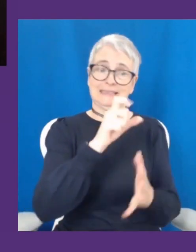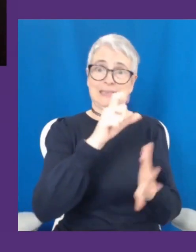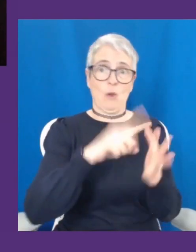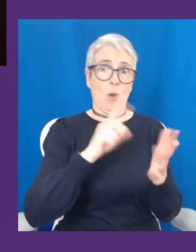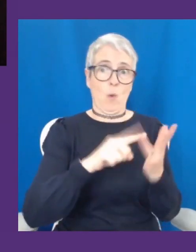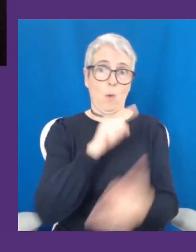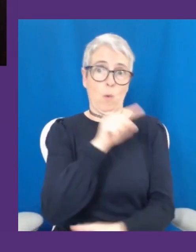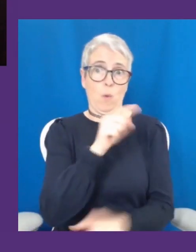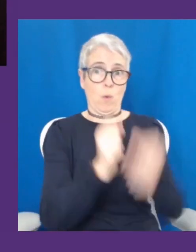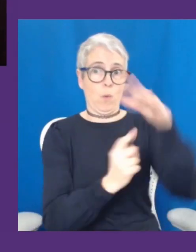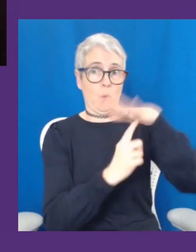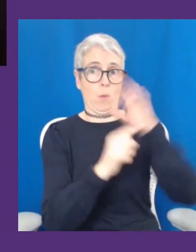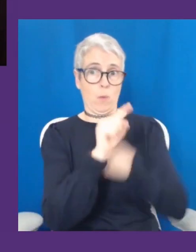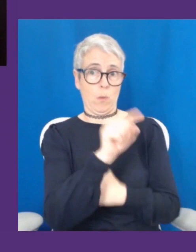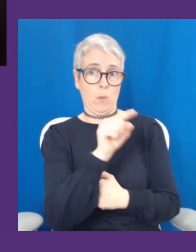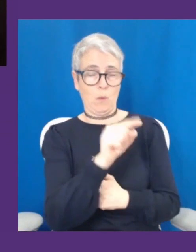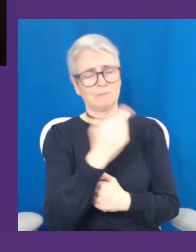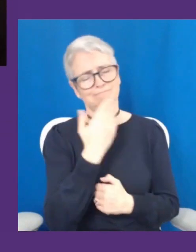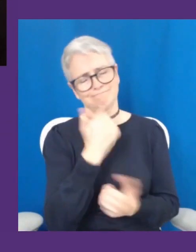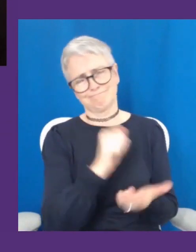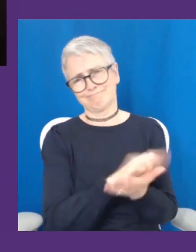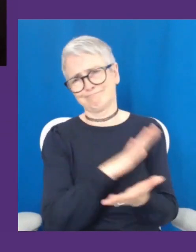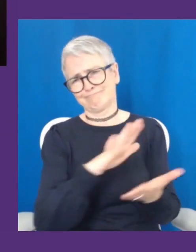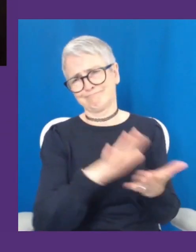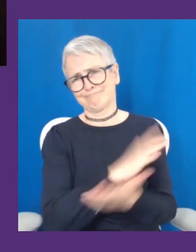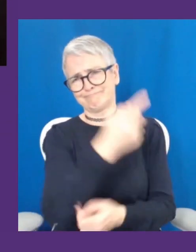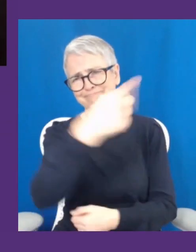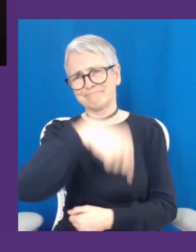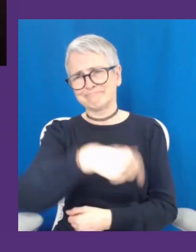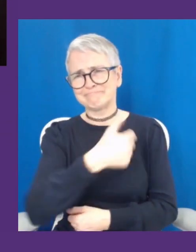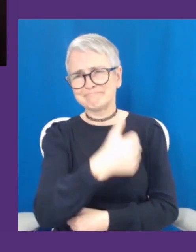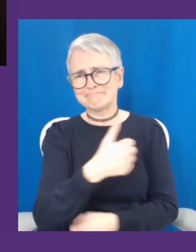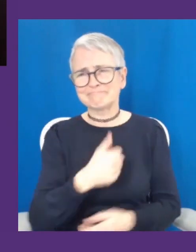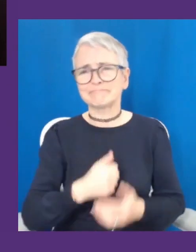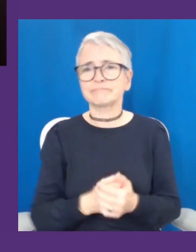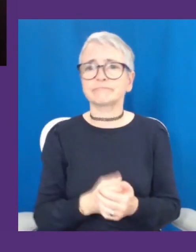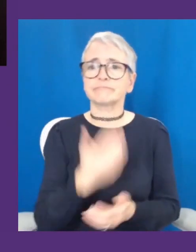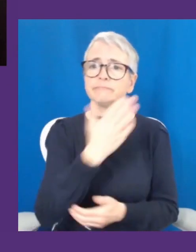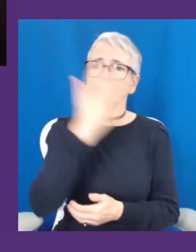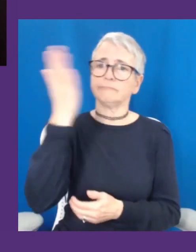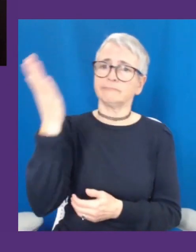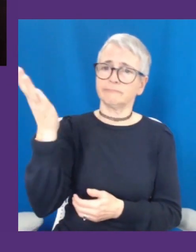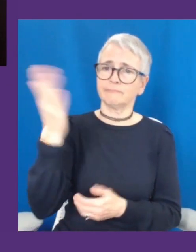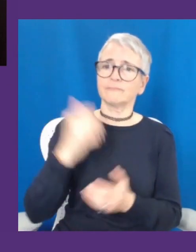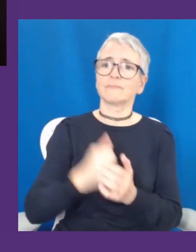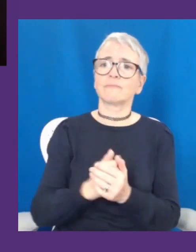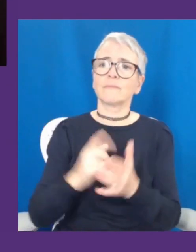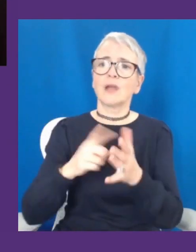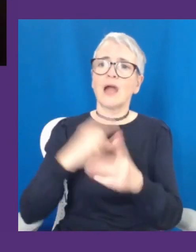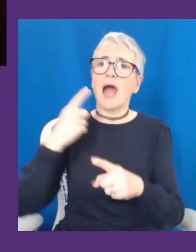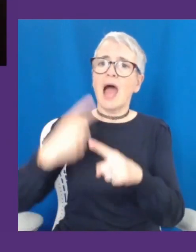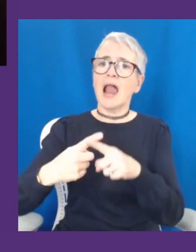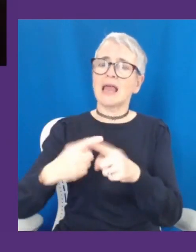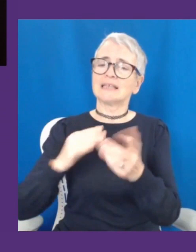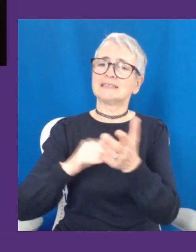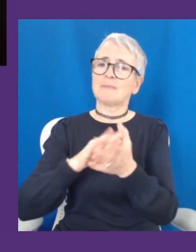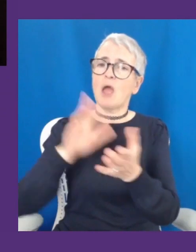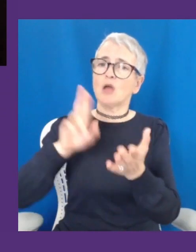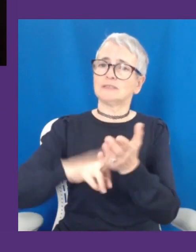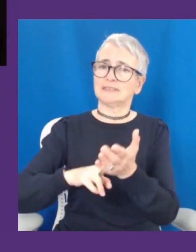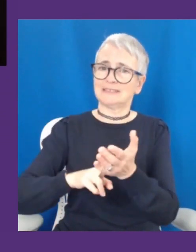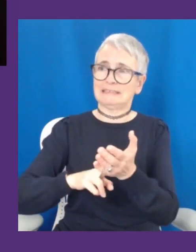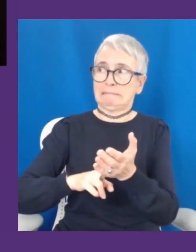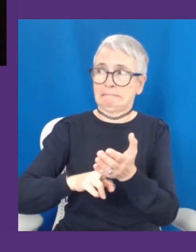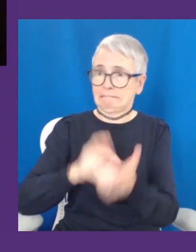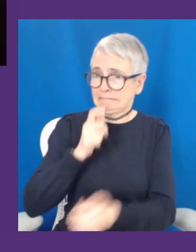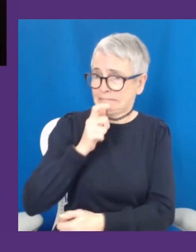absolute pleasure to have you here, Ian. And we've got Alex Mahon. I believe I'm pronouncing that